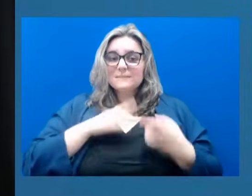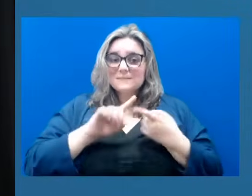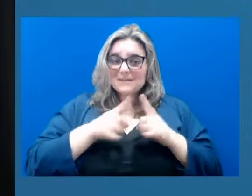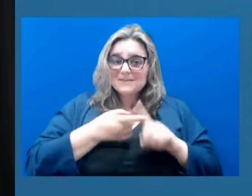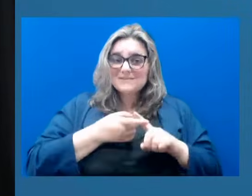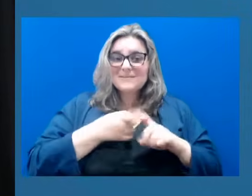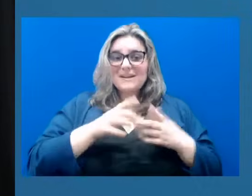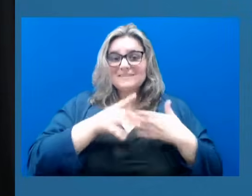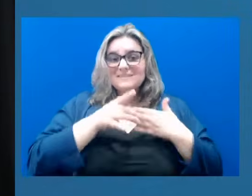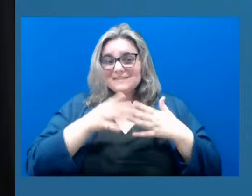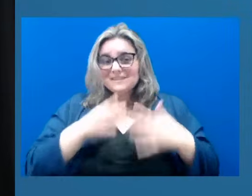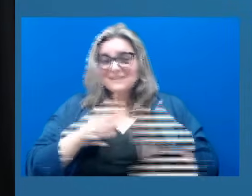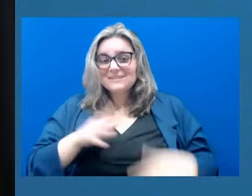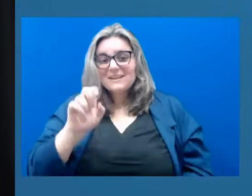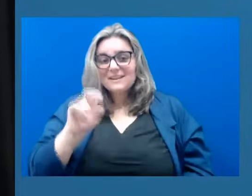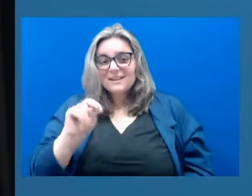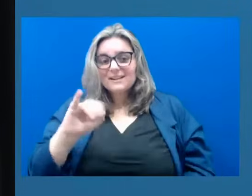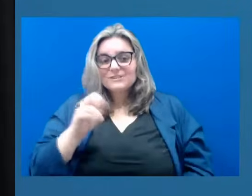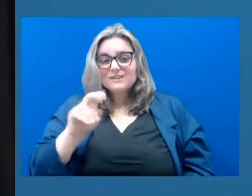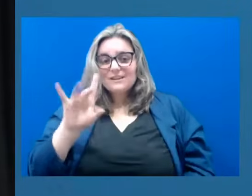Jenkins.